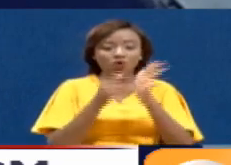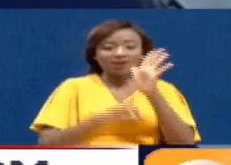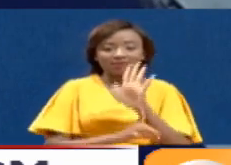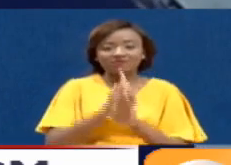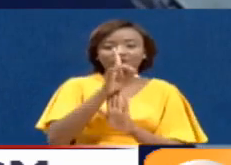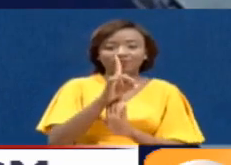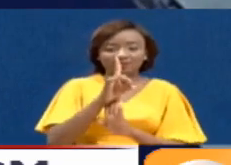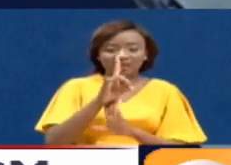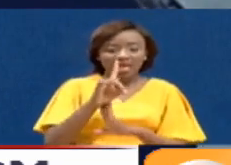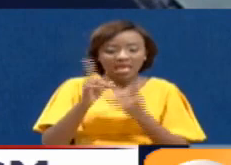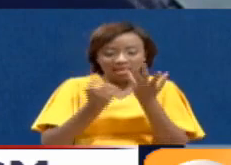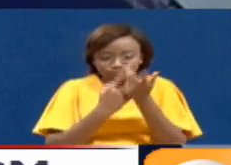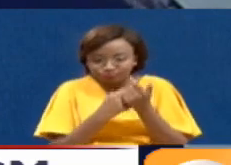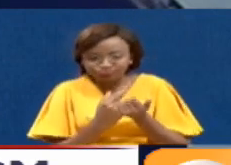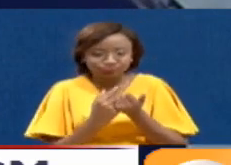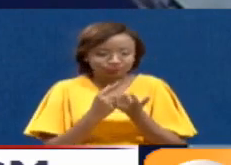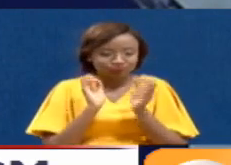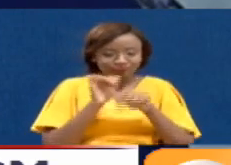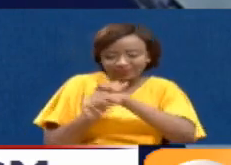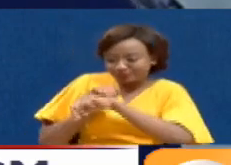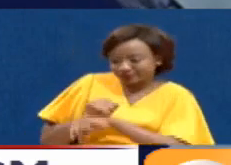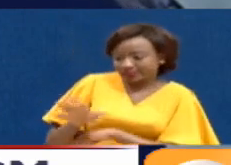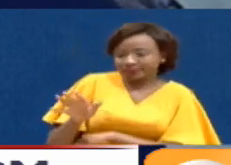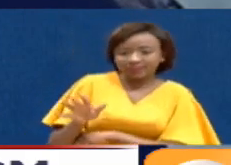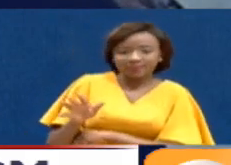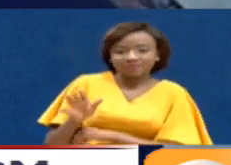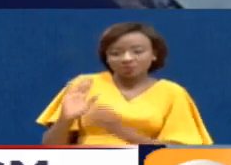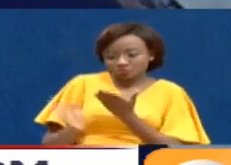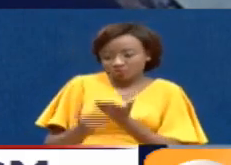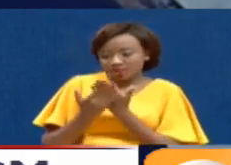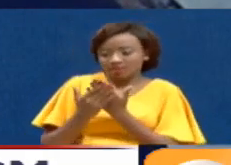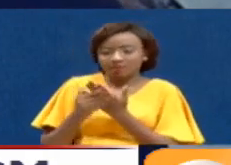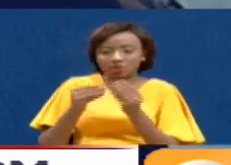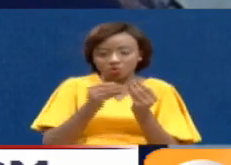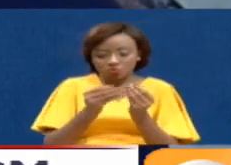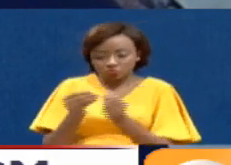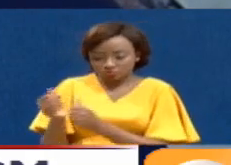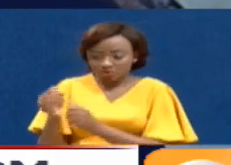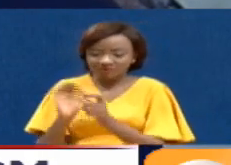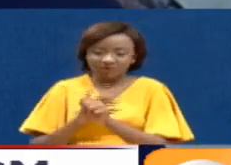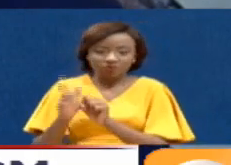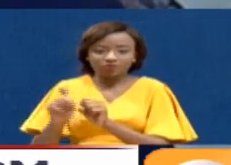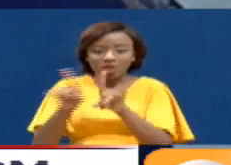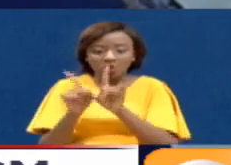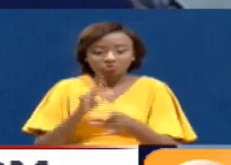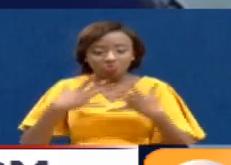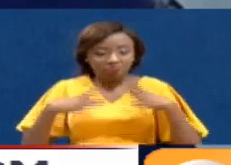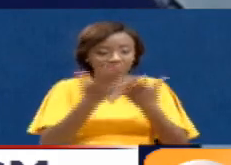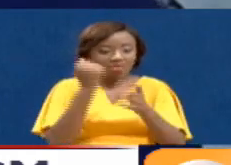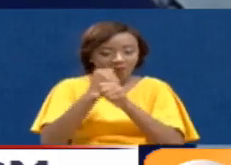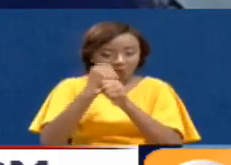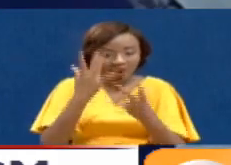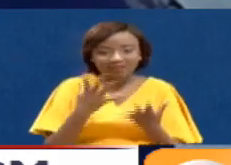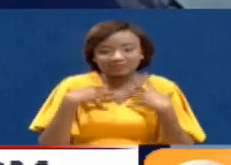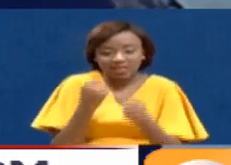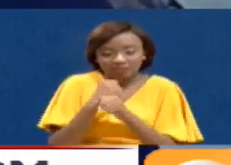of government should now be devoted to confronting this phenomenon, building capacity to protect our health service